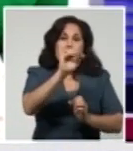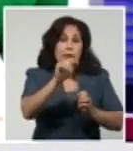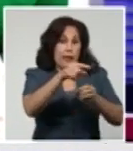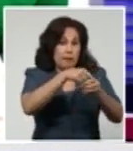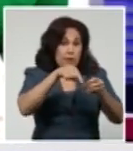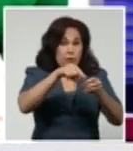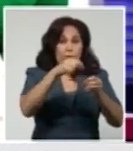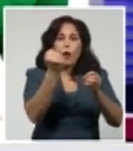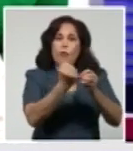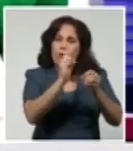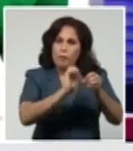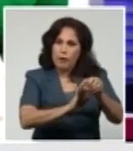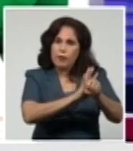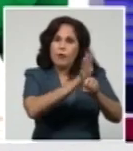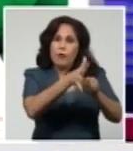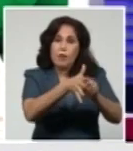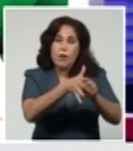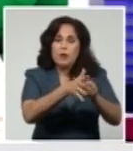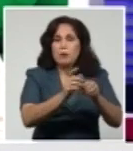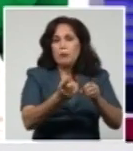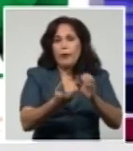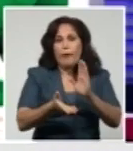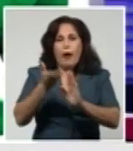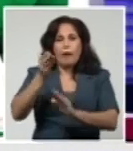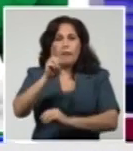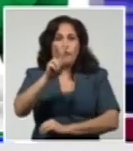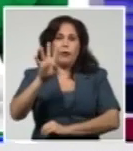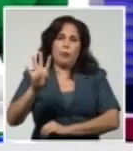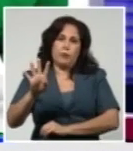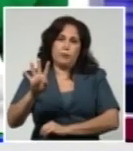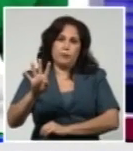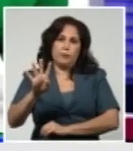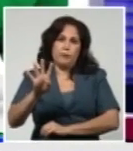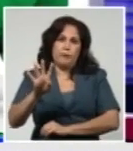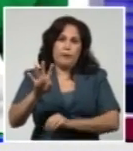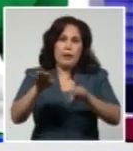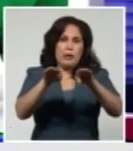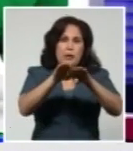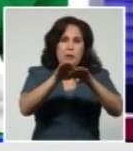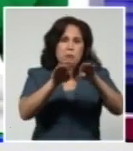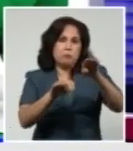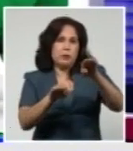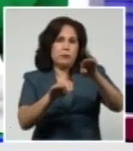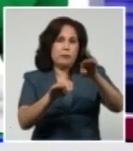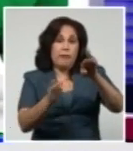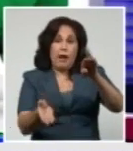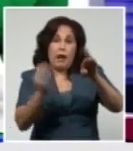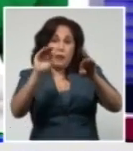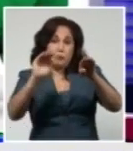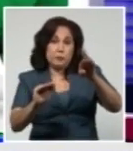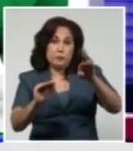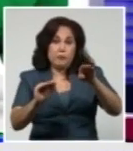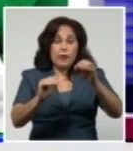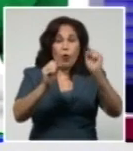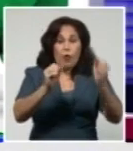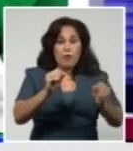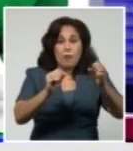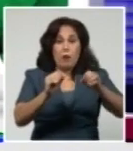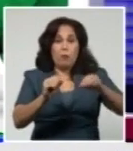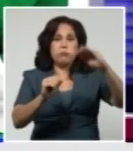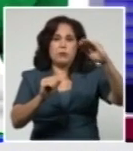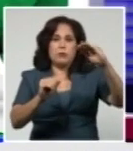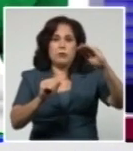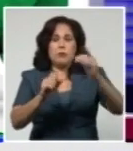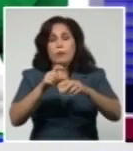virus. Today, 2 patients continue to be in a critical state in hospitals in Havana and Villa